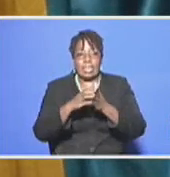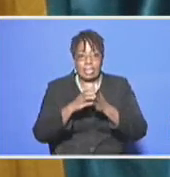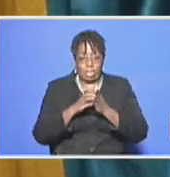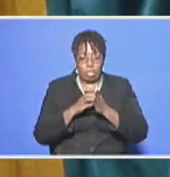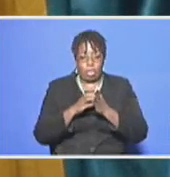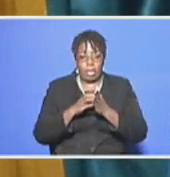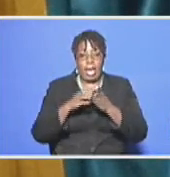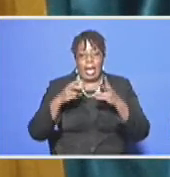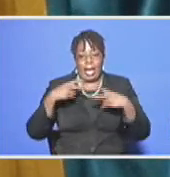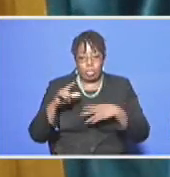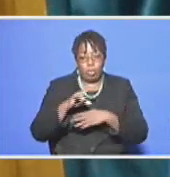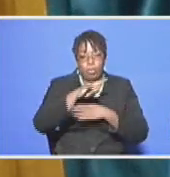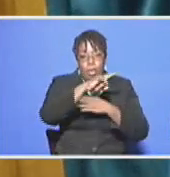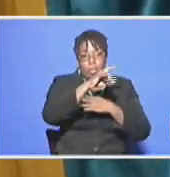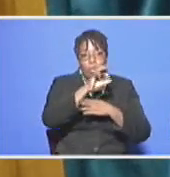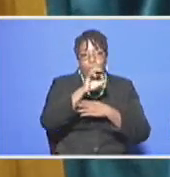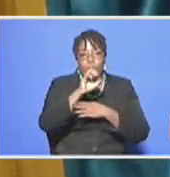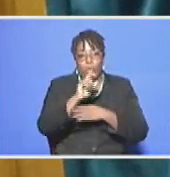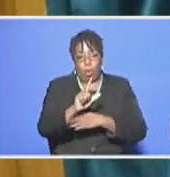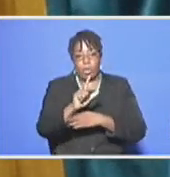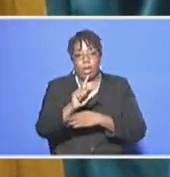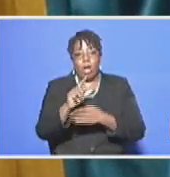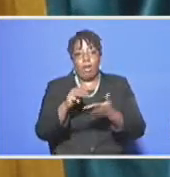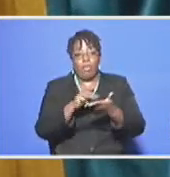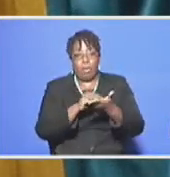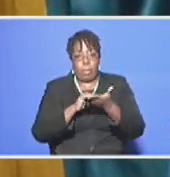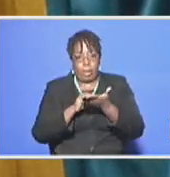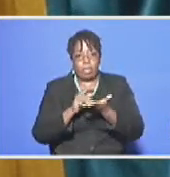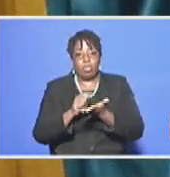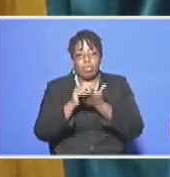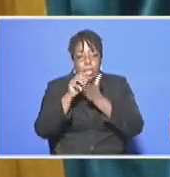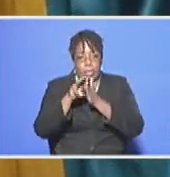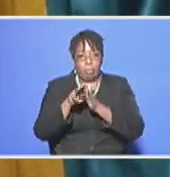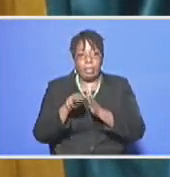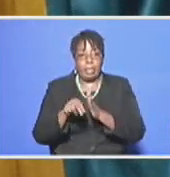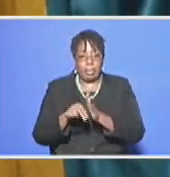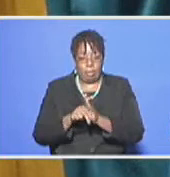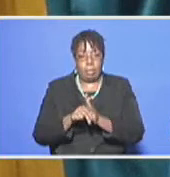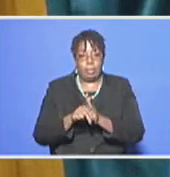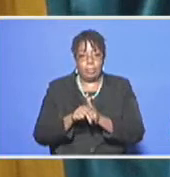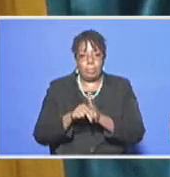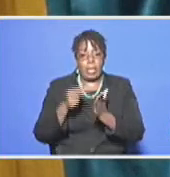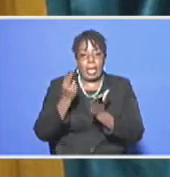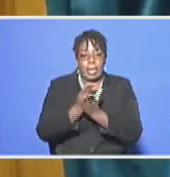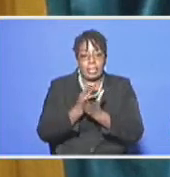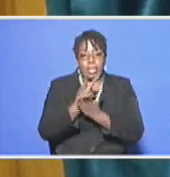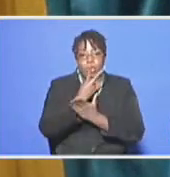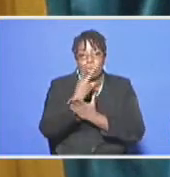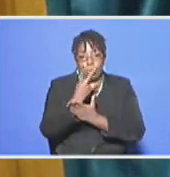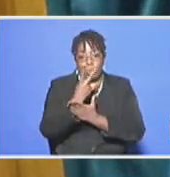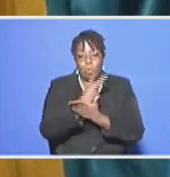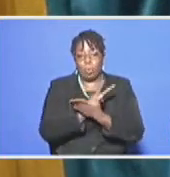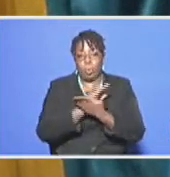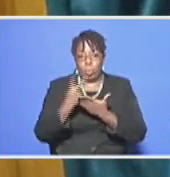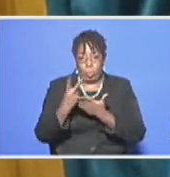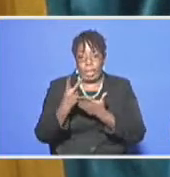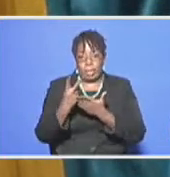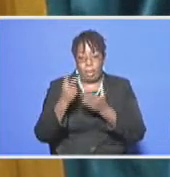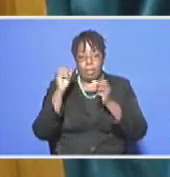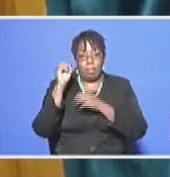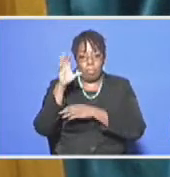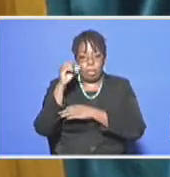had been flown to Florida for further medical treatment. Haiti has since declared a 2-week state of emergency as it launches